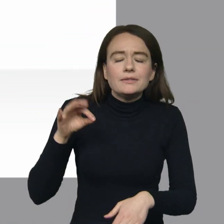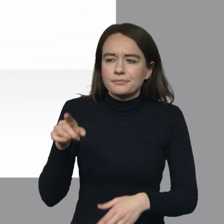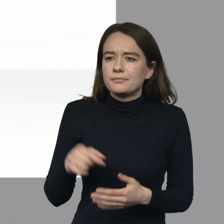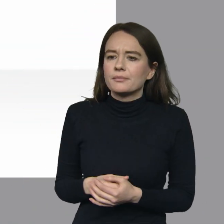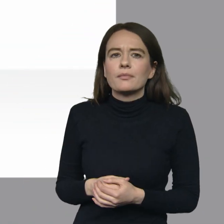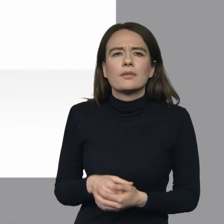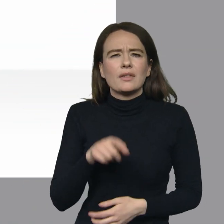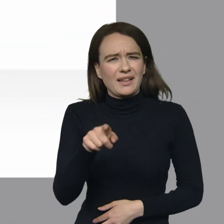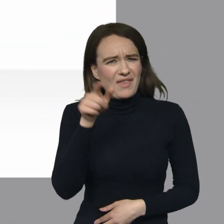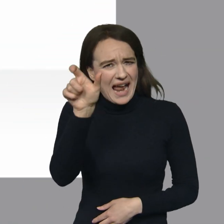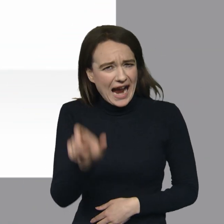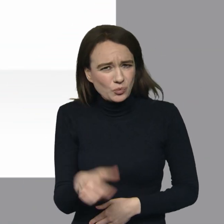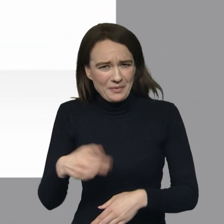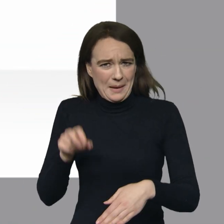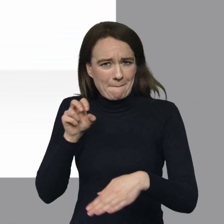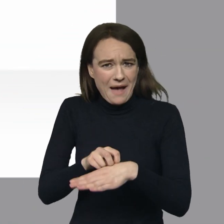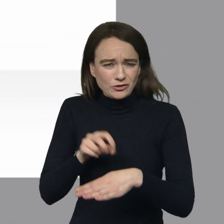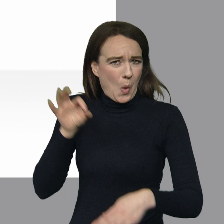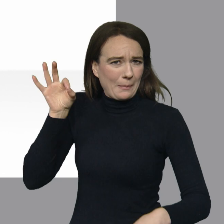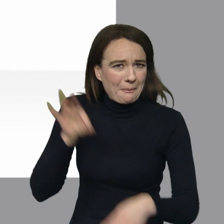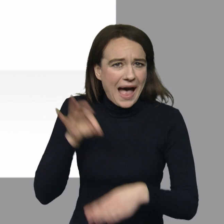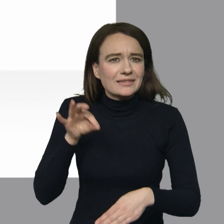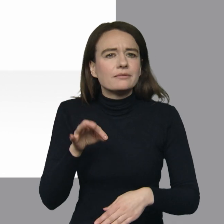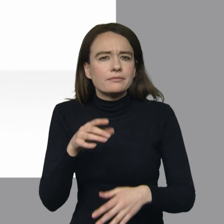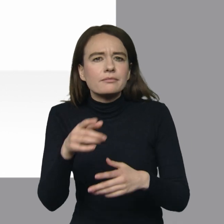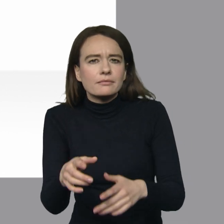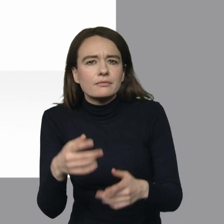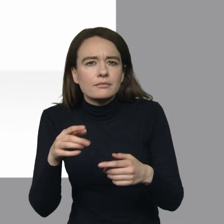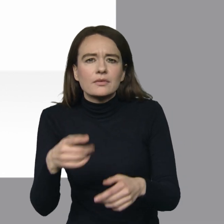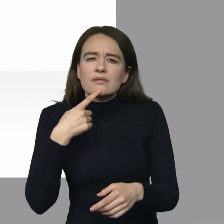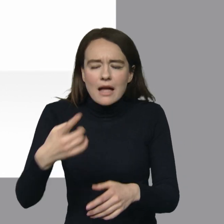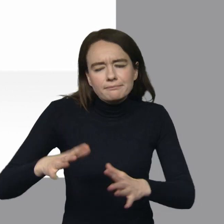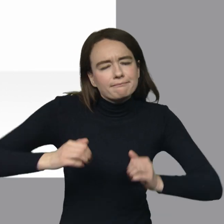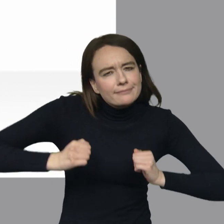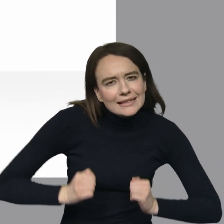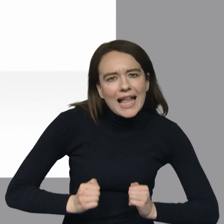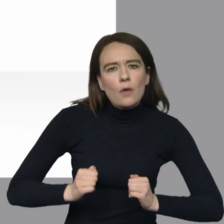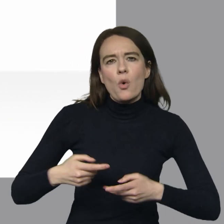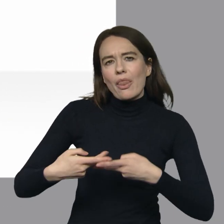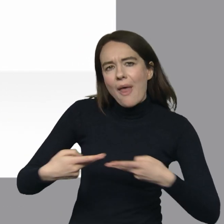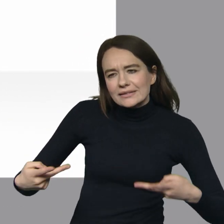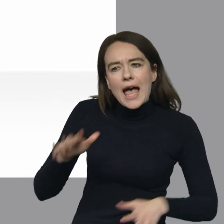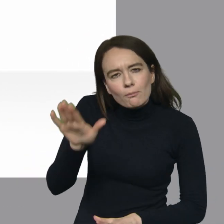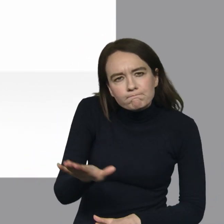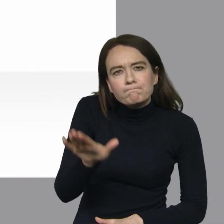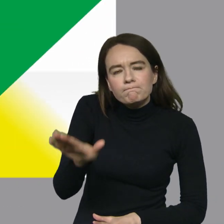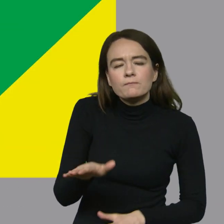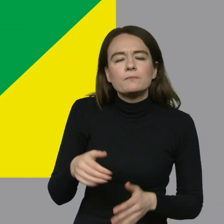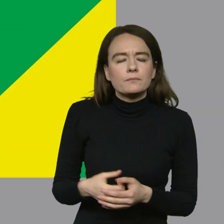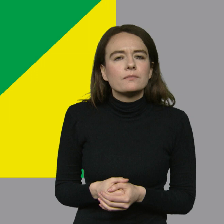If you suspect a casualty has been bitten, please reassure them and help them to either sit or lie down.